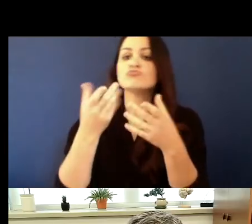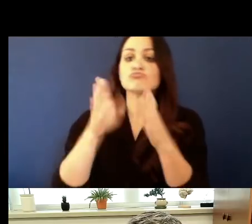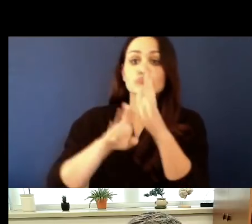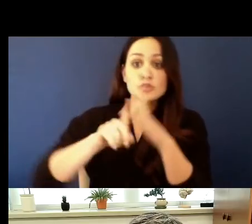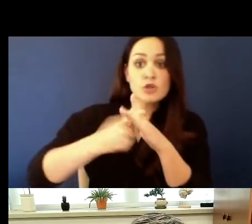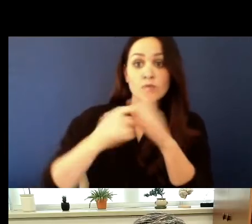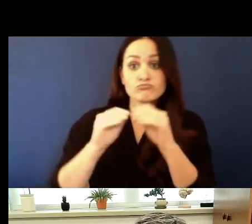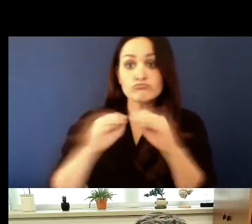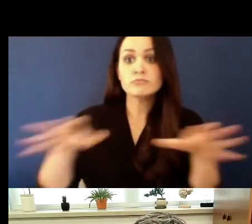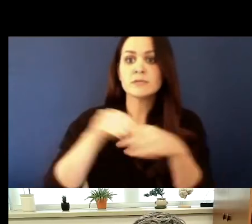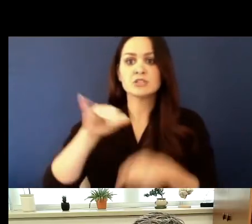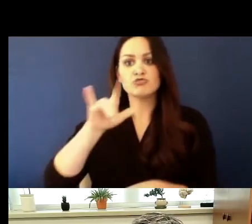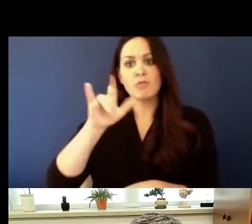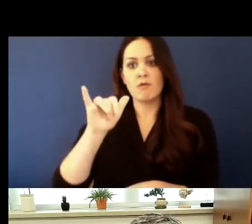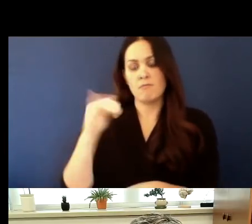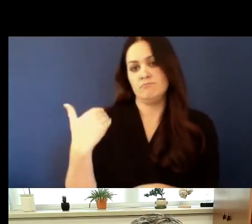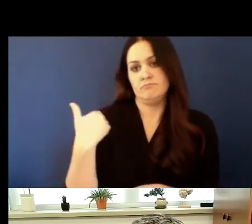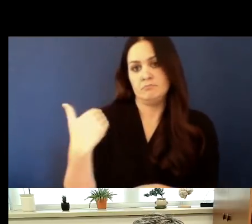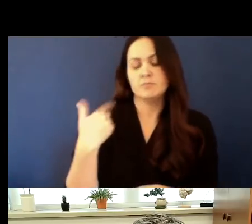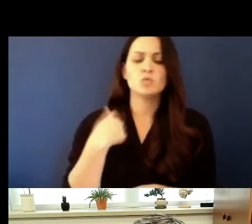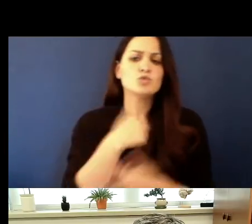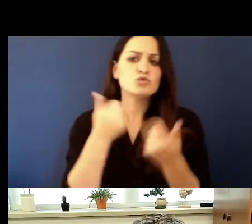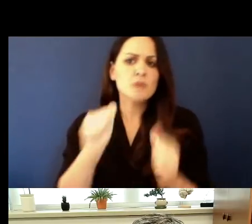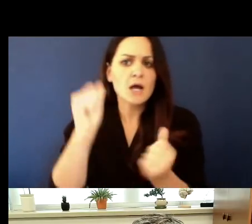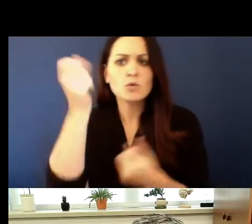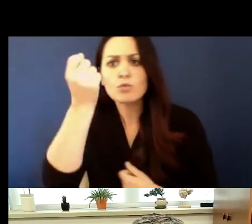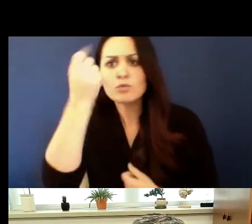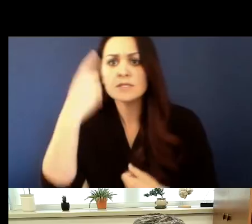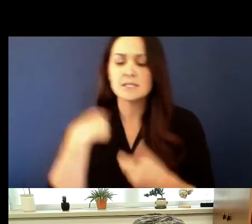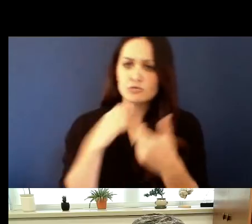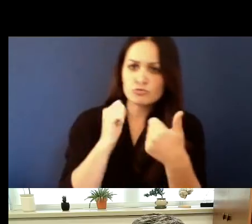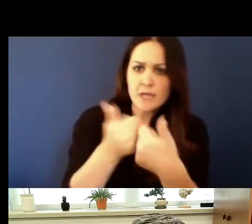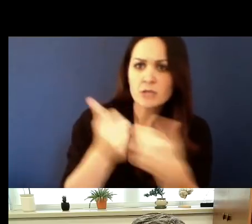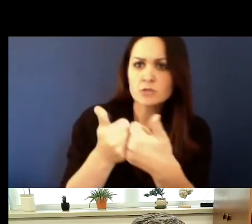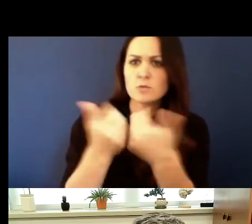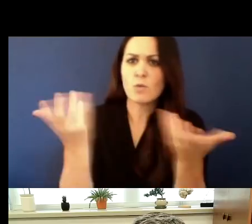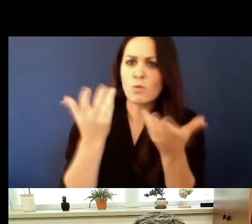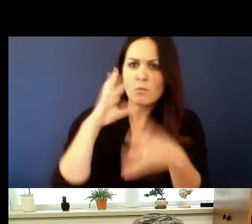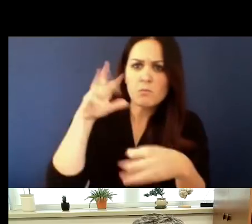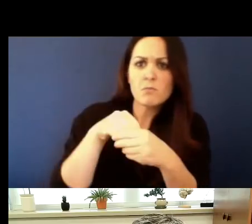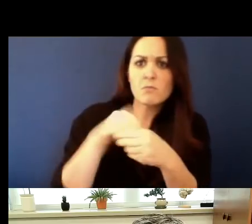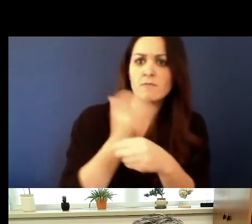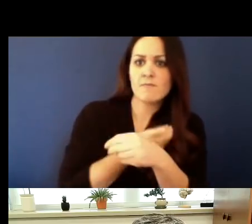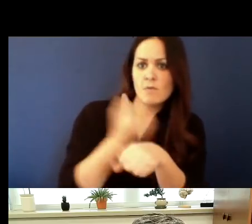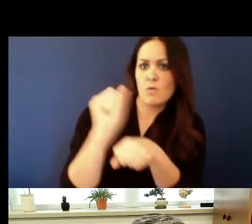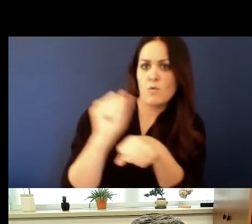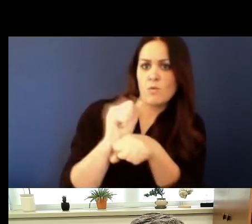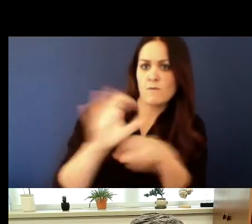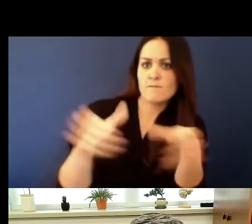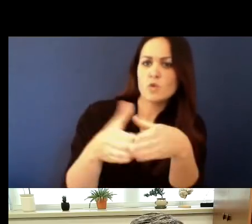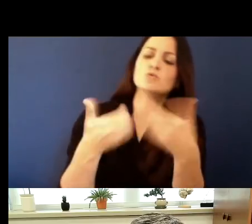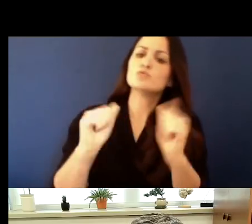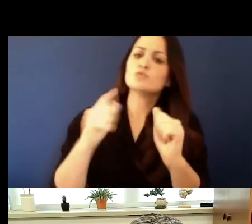understand the challenges facing our workforce in order to propose and implement some meaningful solutions. Our